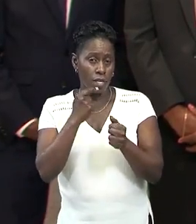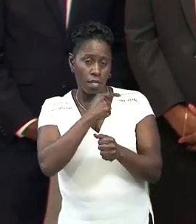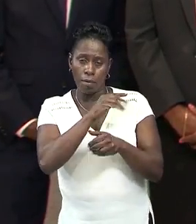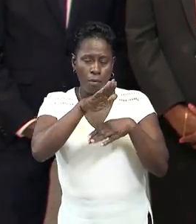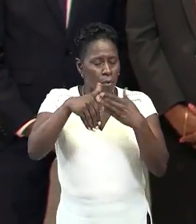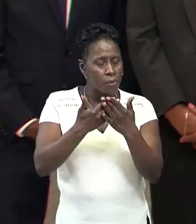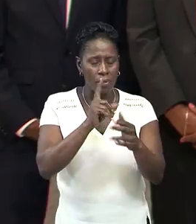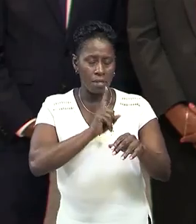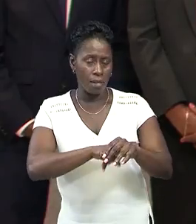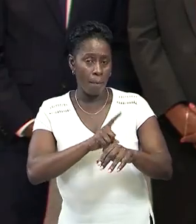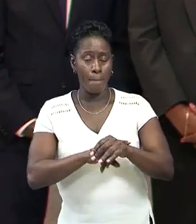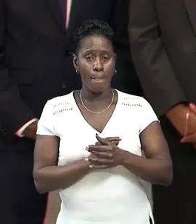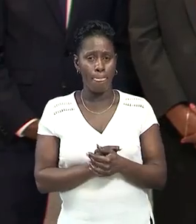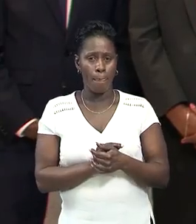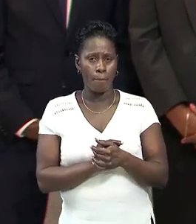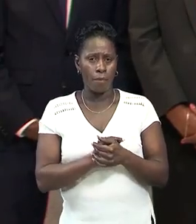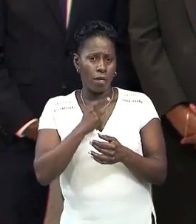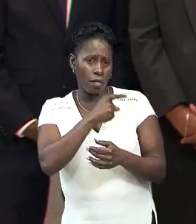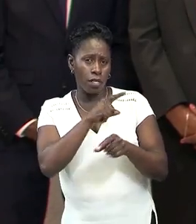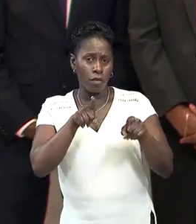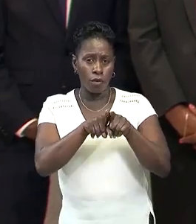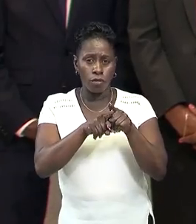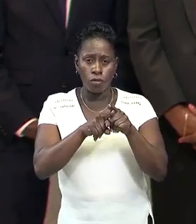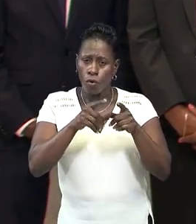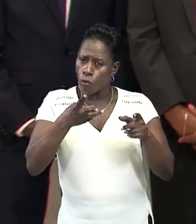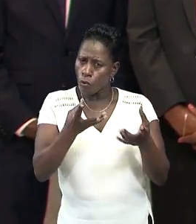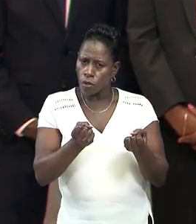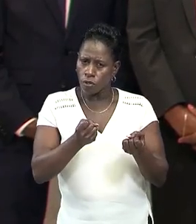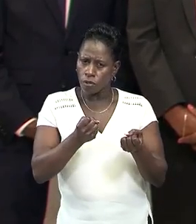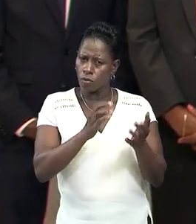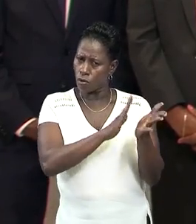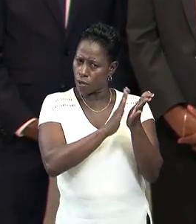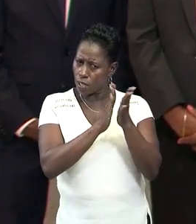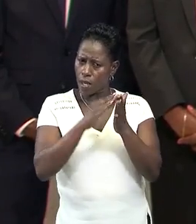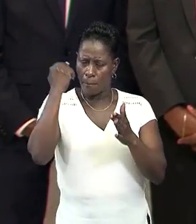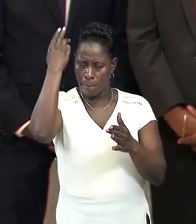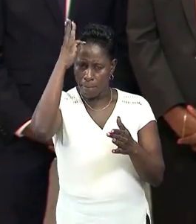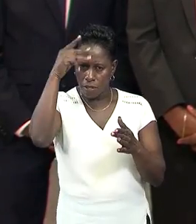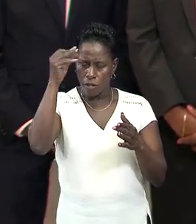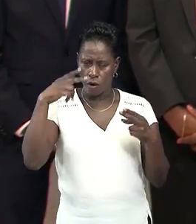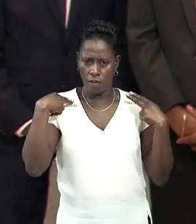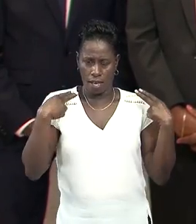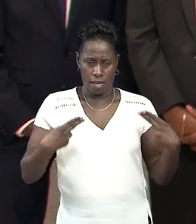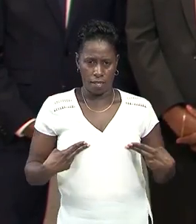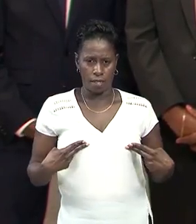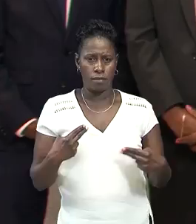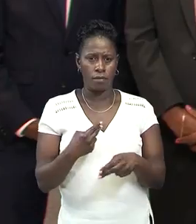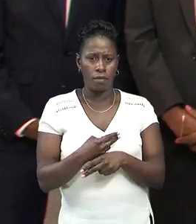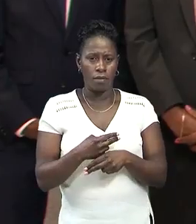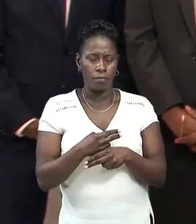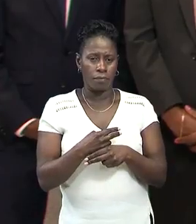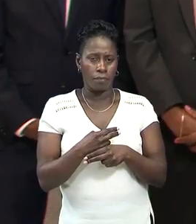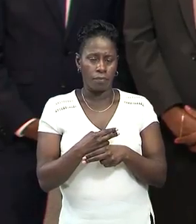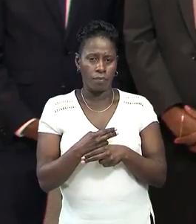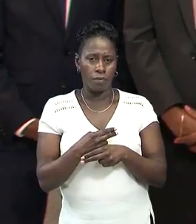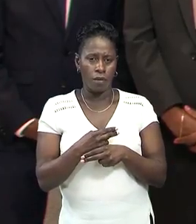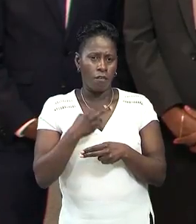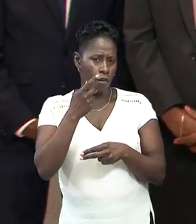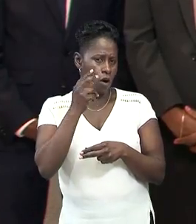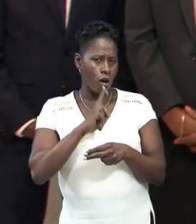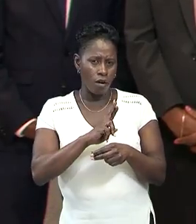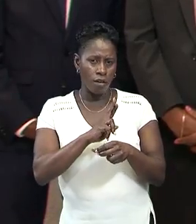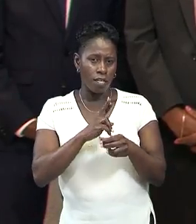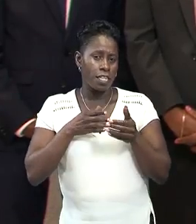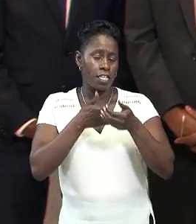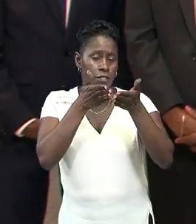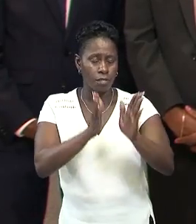turn. I also wish to congratulate the Minister of Health, Senator Mary Isaac, for her